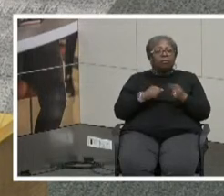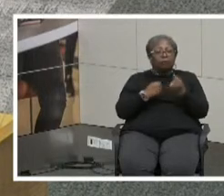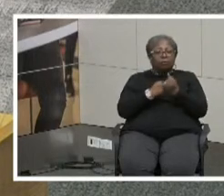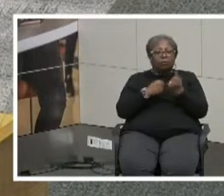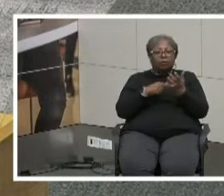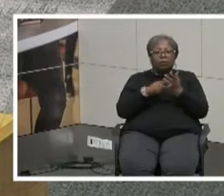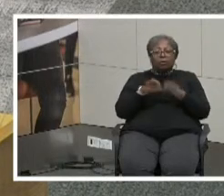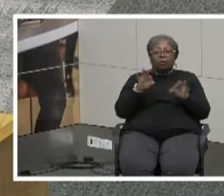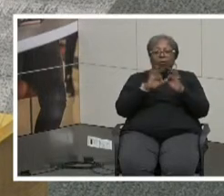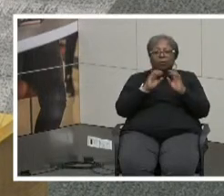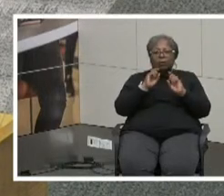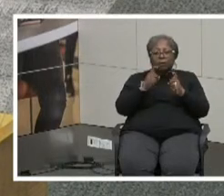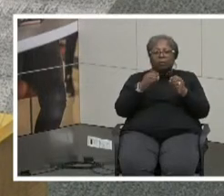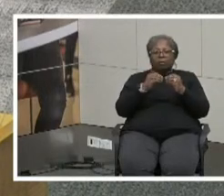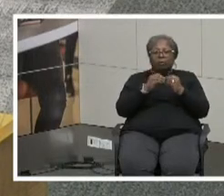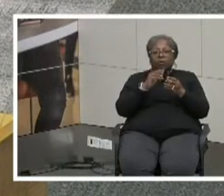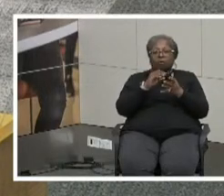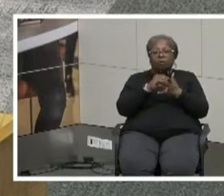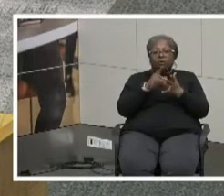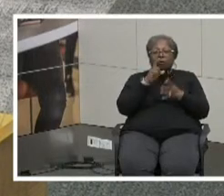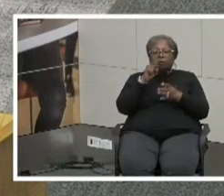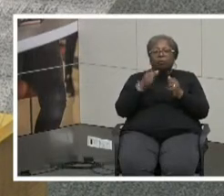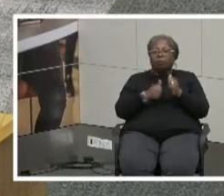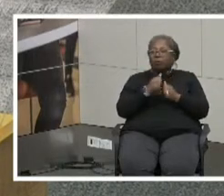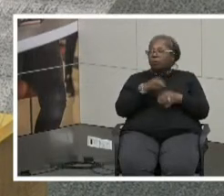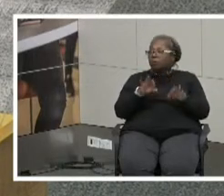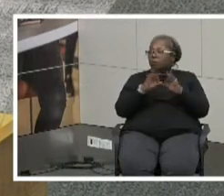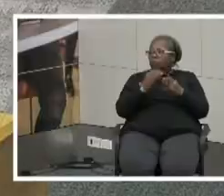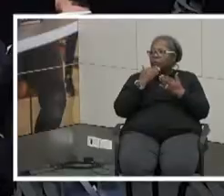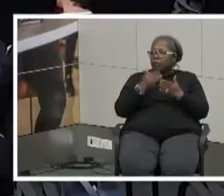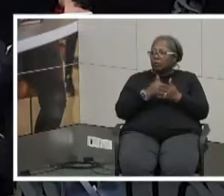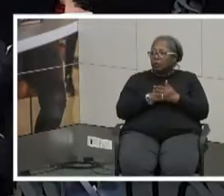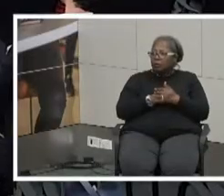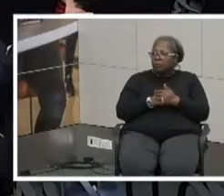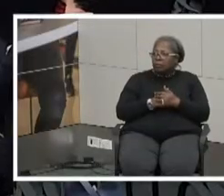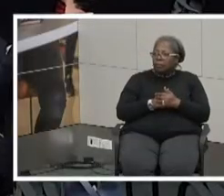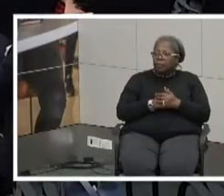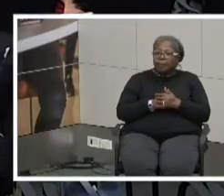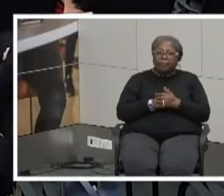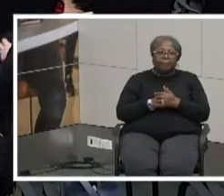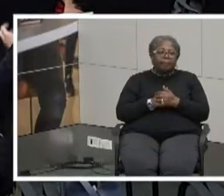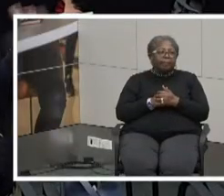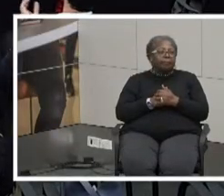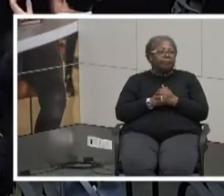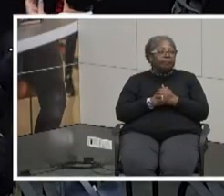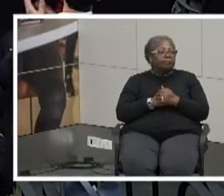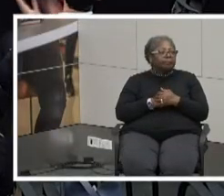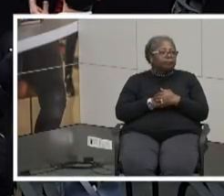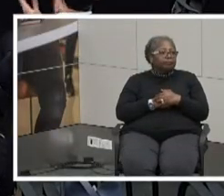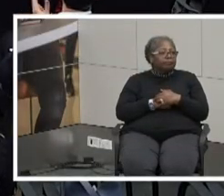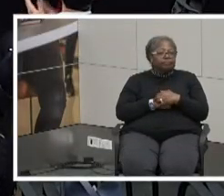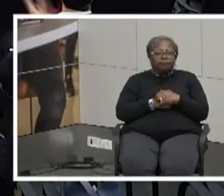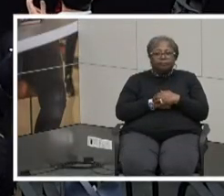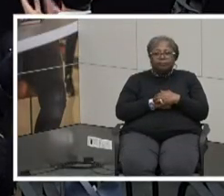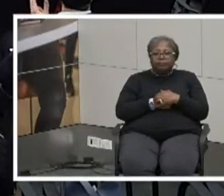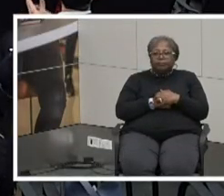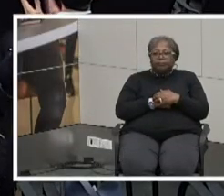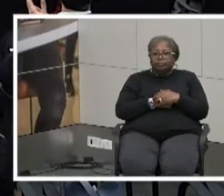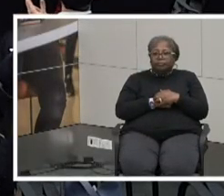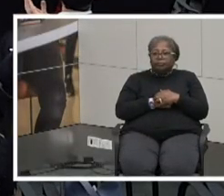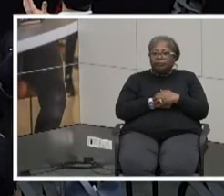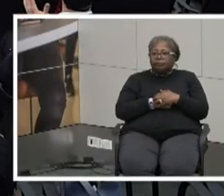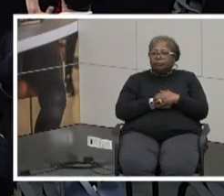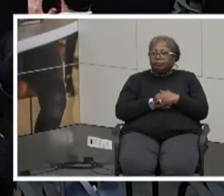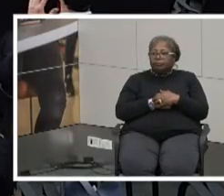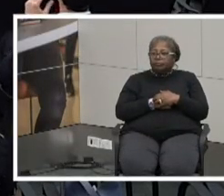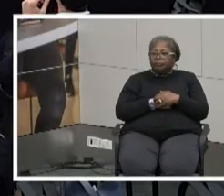directing more funds to students in campuses that need the most support thank you thank you our next speaker is y